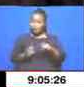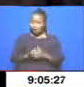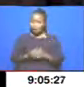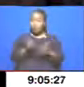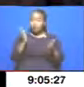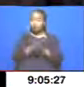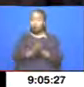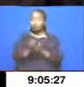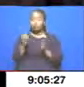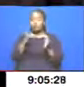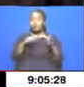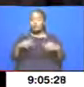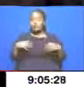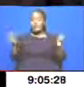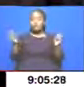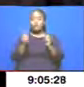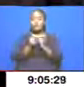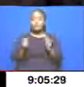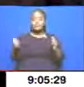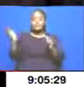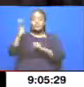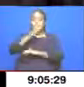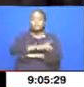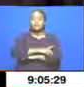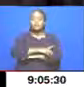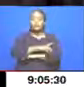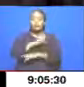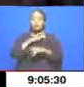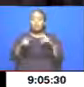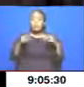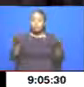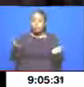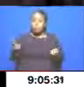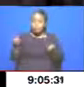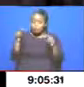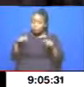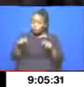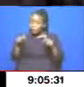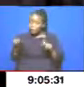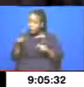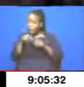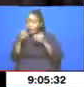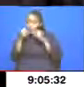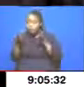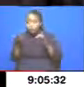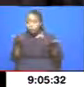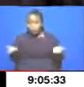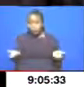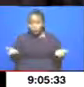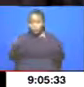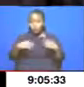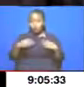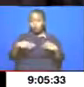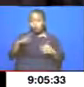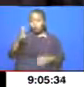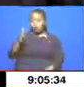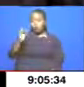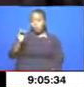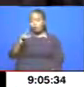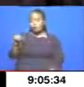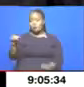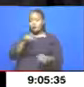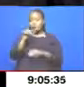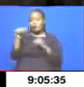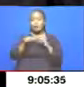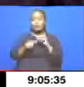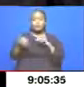law and timelines remain right now. But you are told this morning that there's a bill that is there for Elections Act that